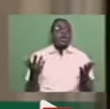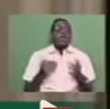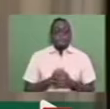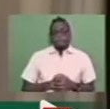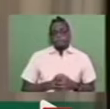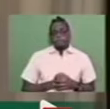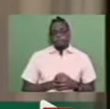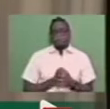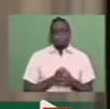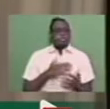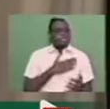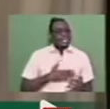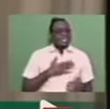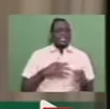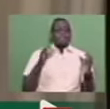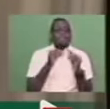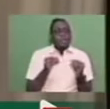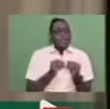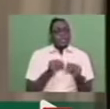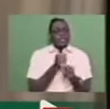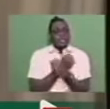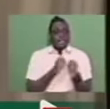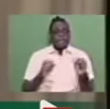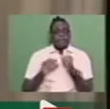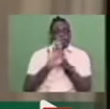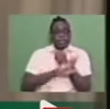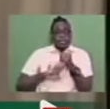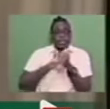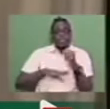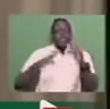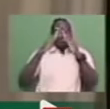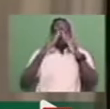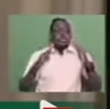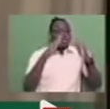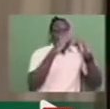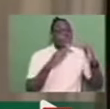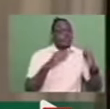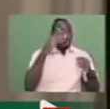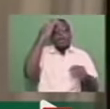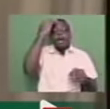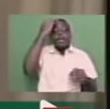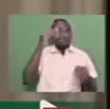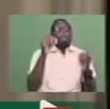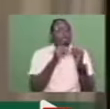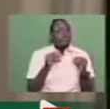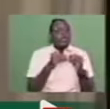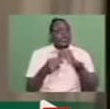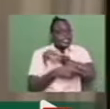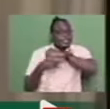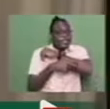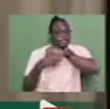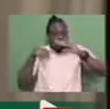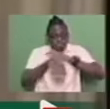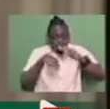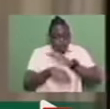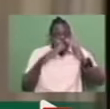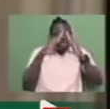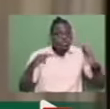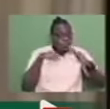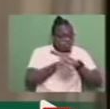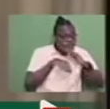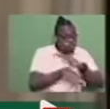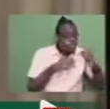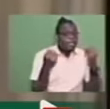invasions over the past few months. Within 48 hours this very week, 3 home invasions have been reported in South